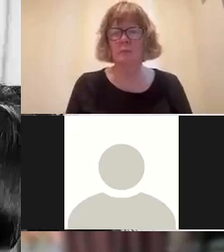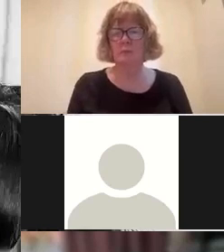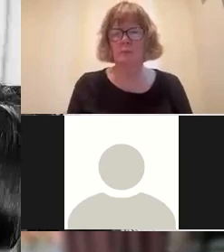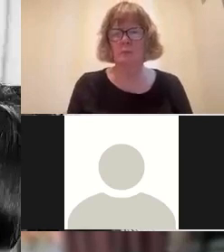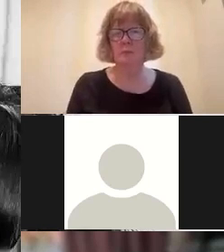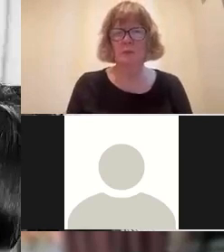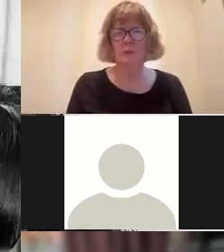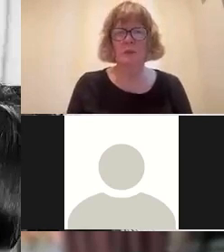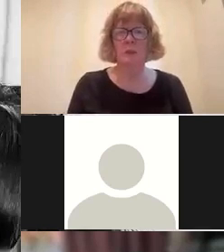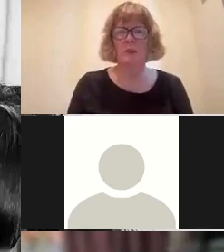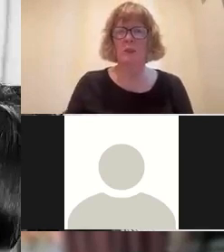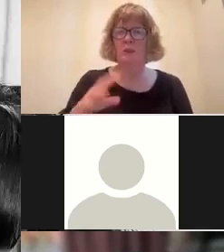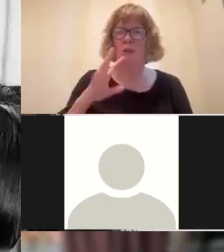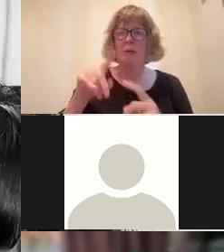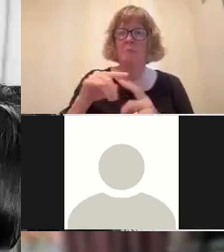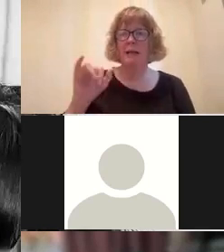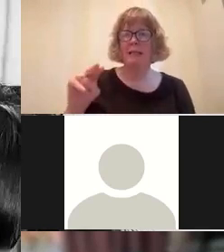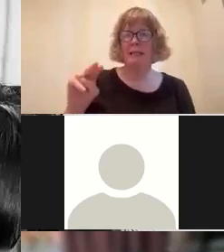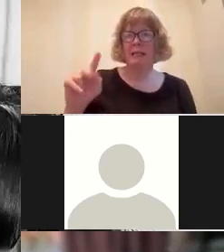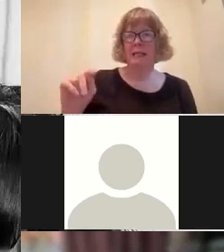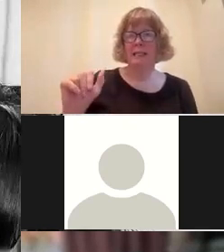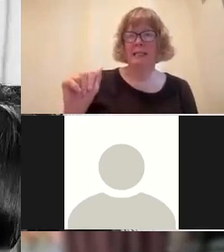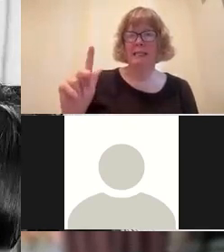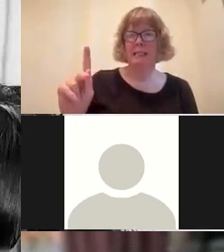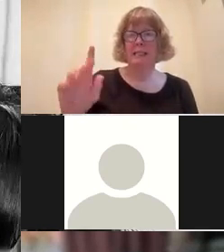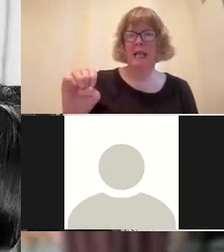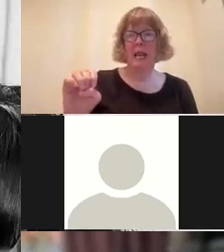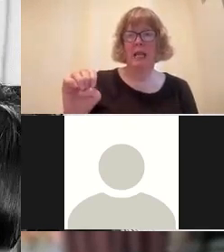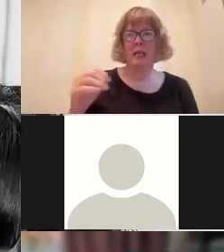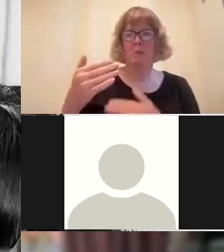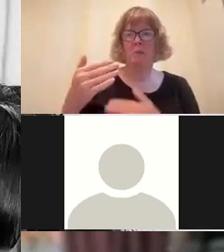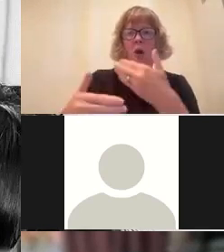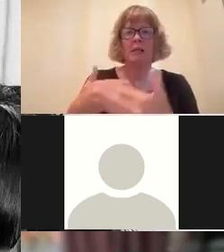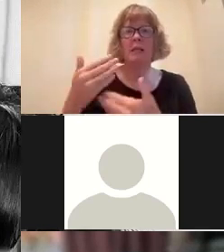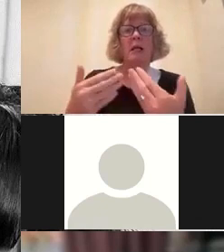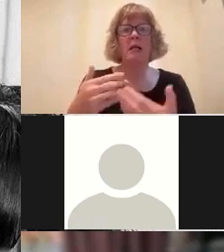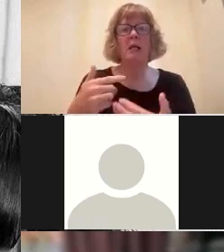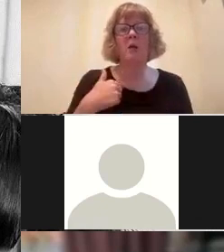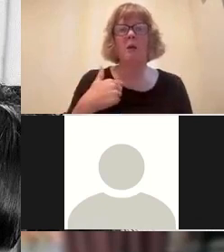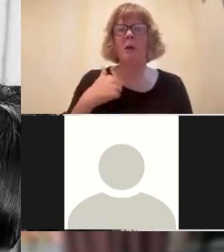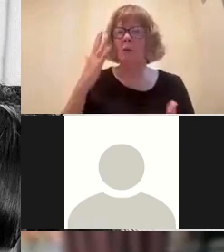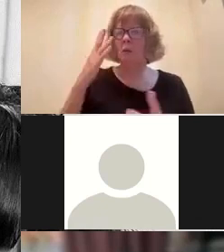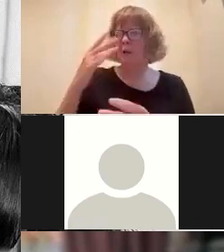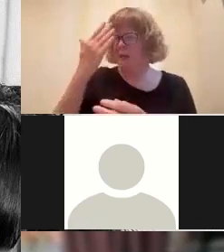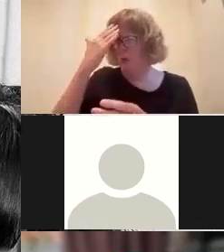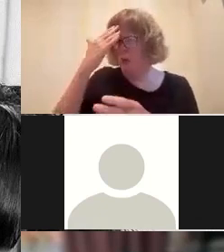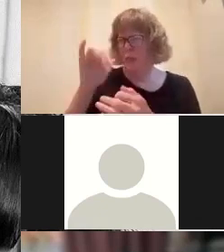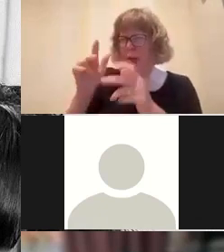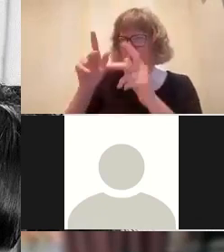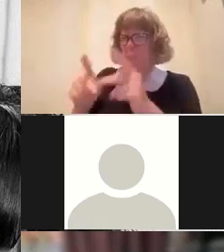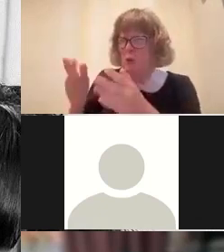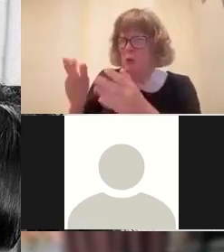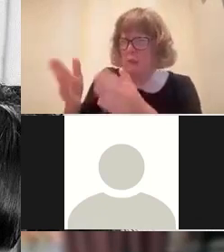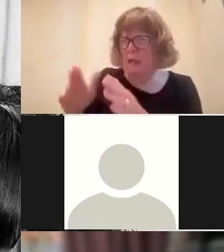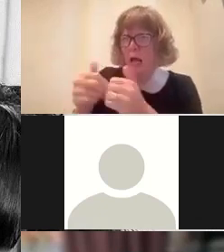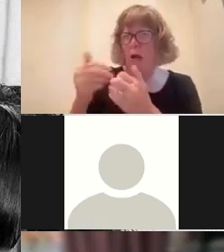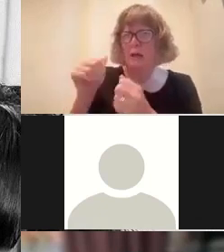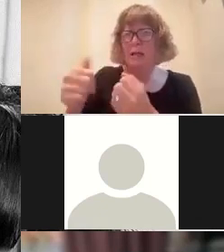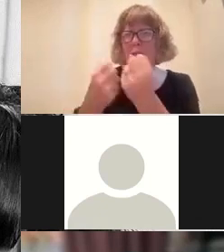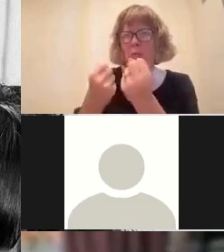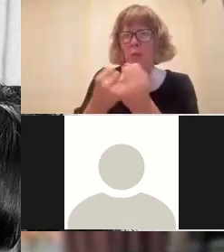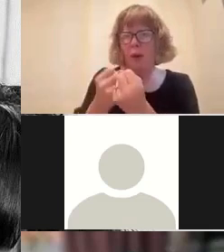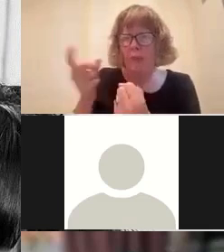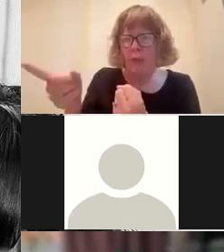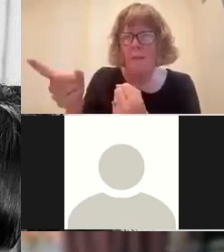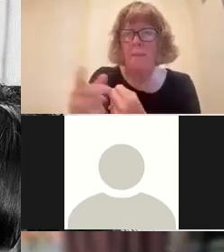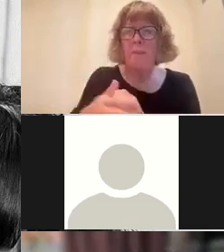When we talk about intake processes, ideally we're going to get to know the individual and we can support their needs and connect them to